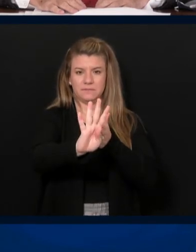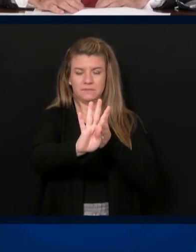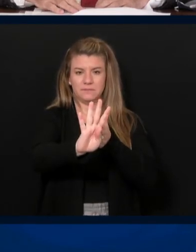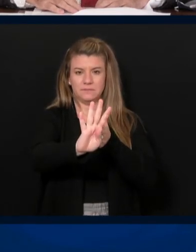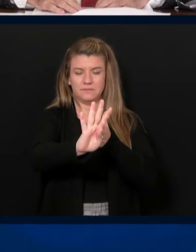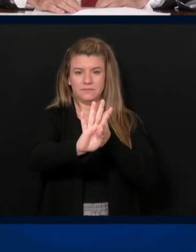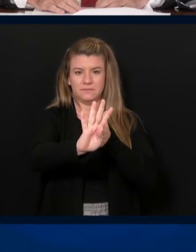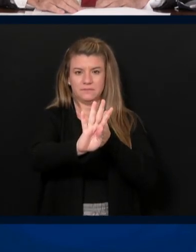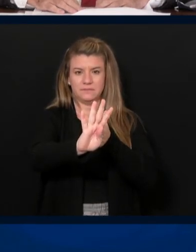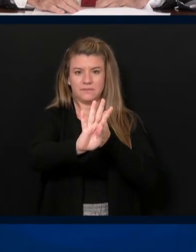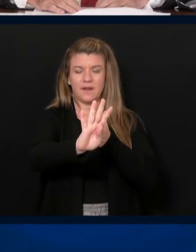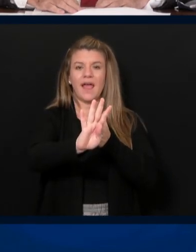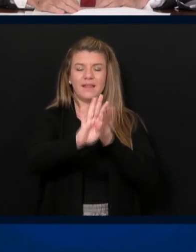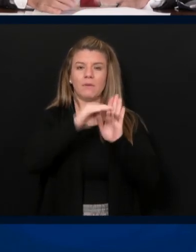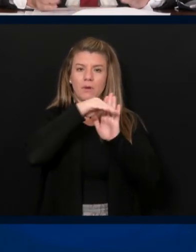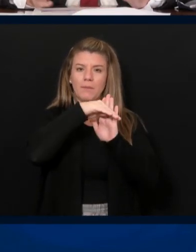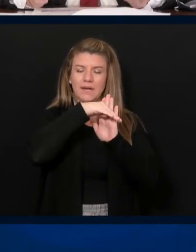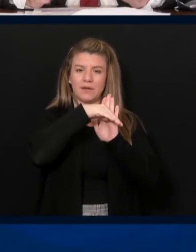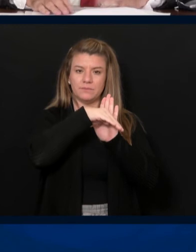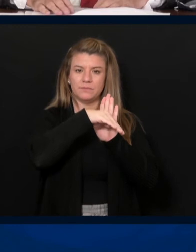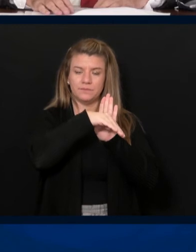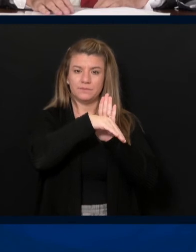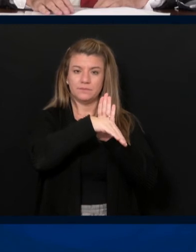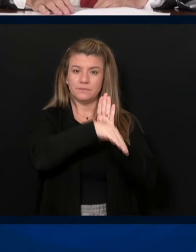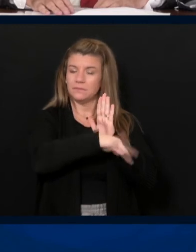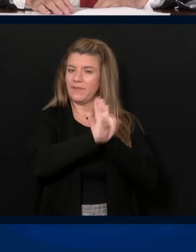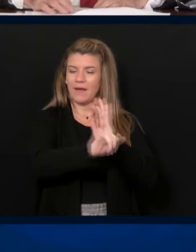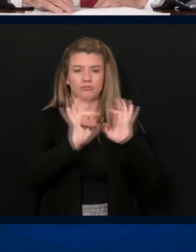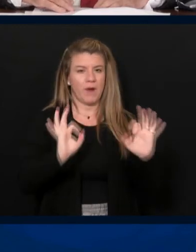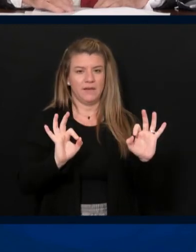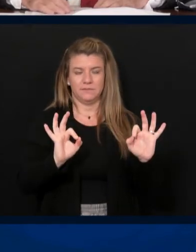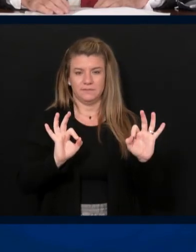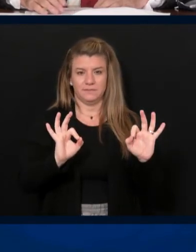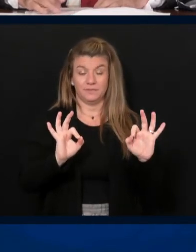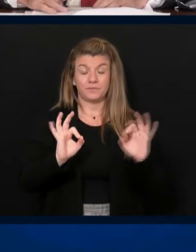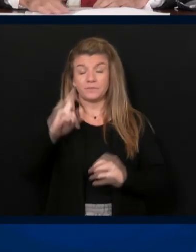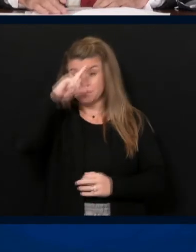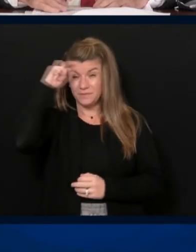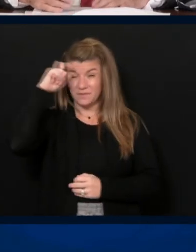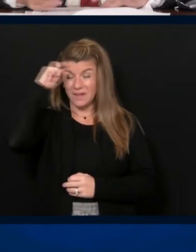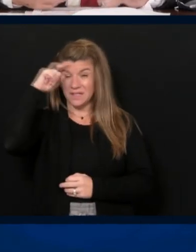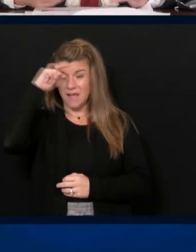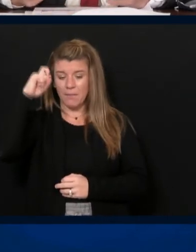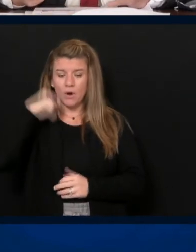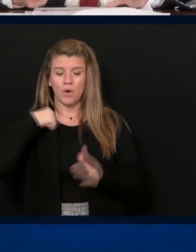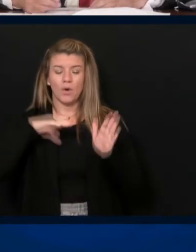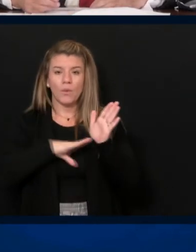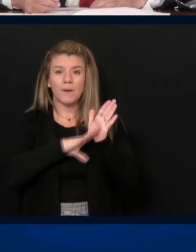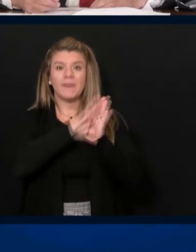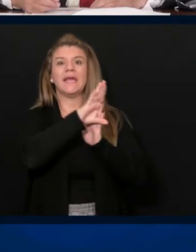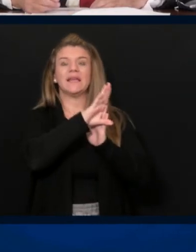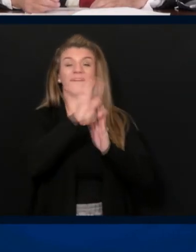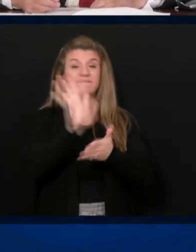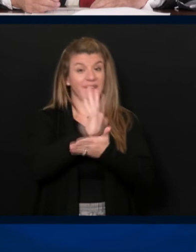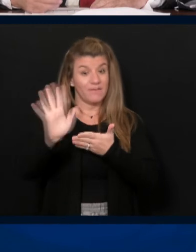then we started back down, which is a great sign. In the summer, we peaked in 5